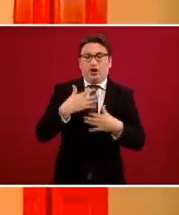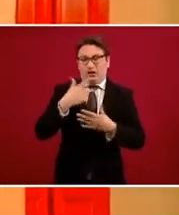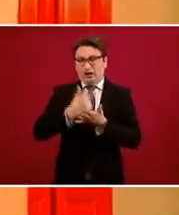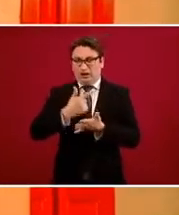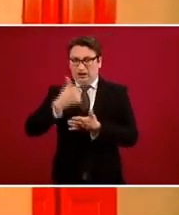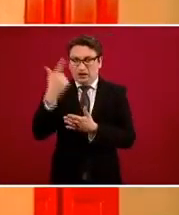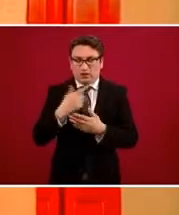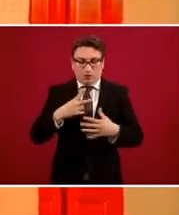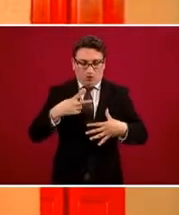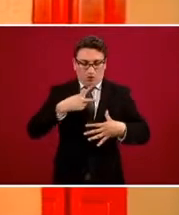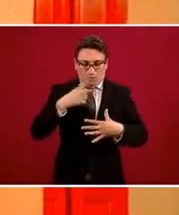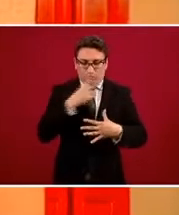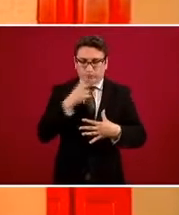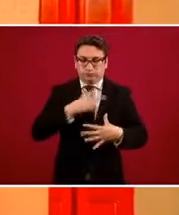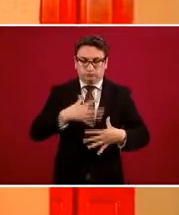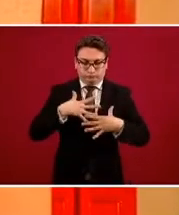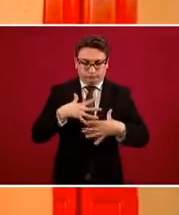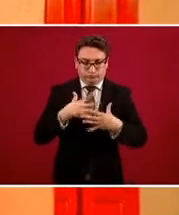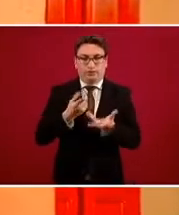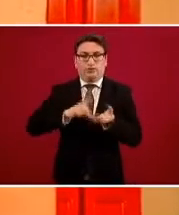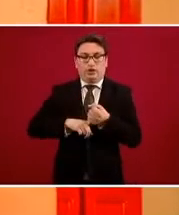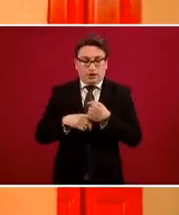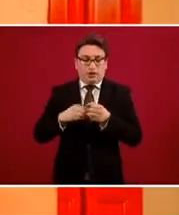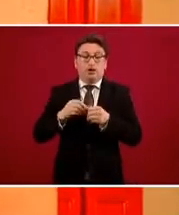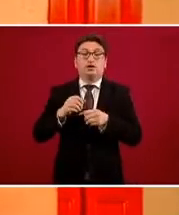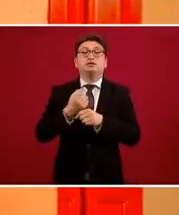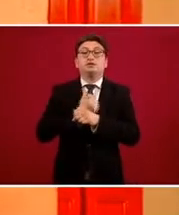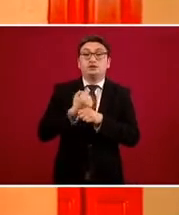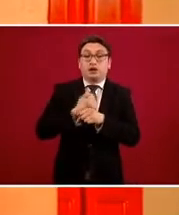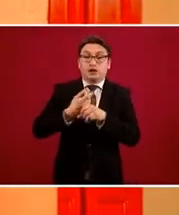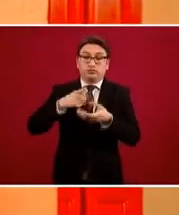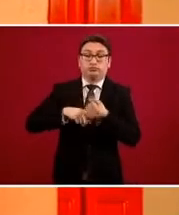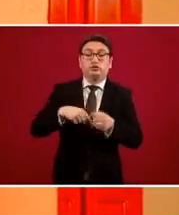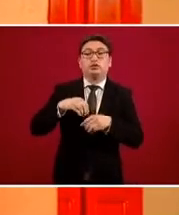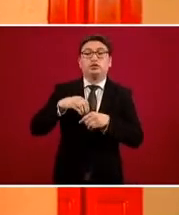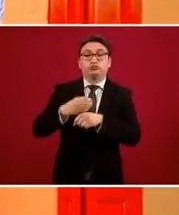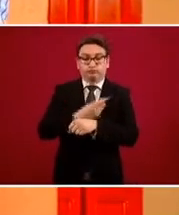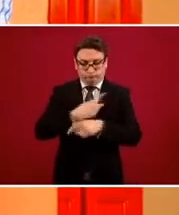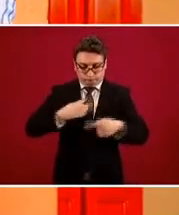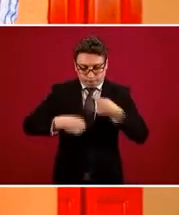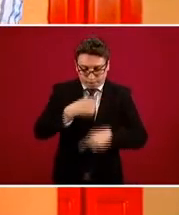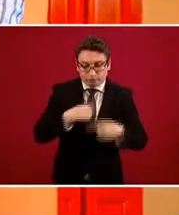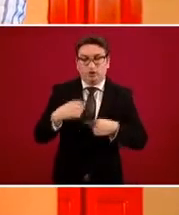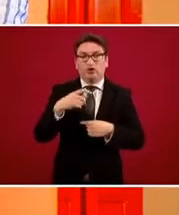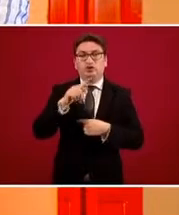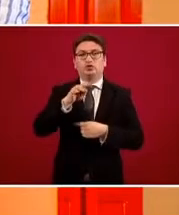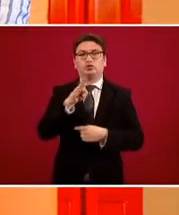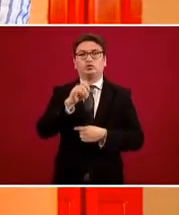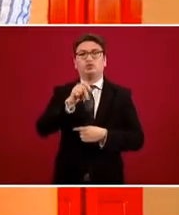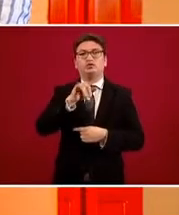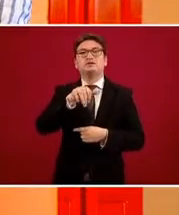Yesterday we were explaining about how the body damage that is